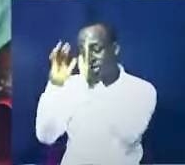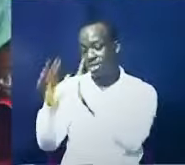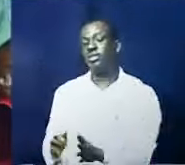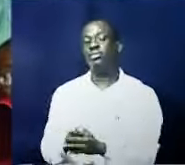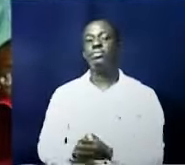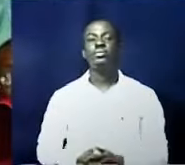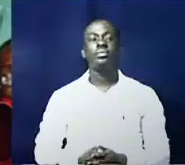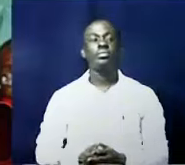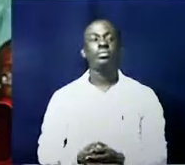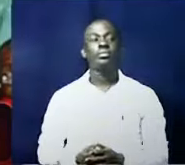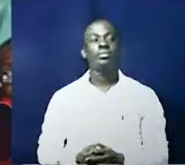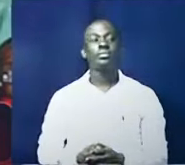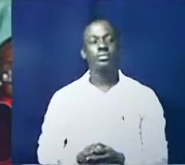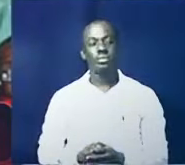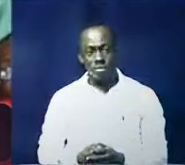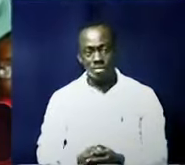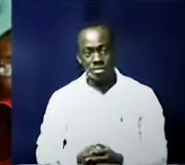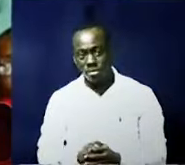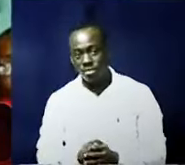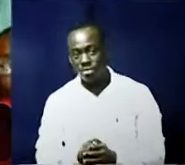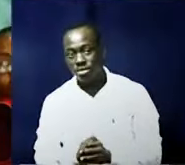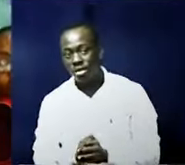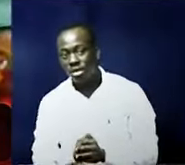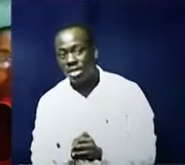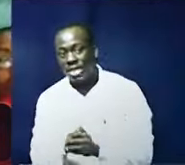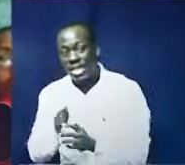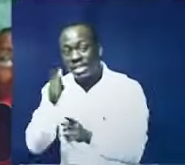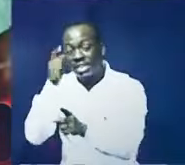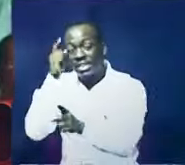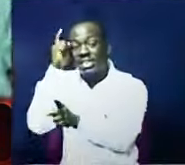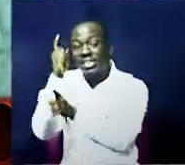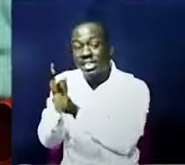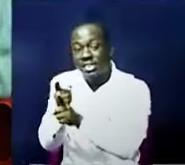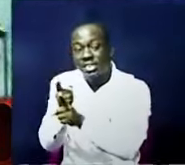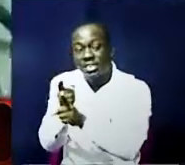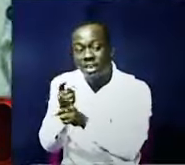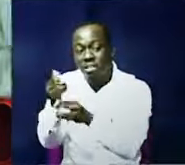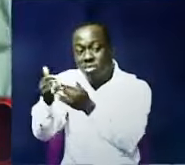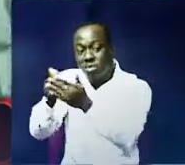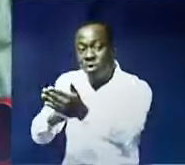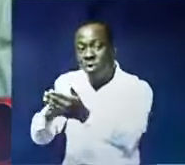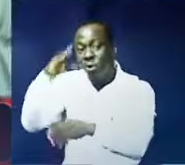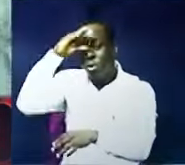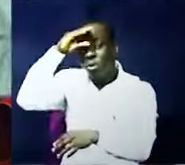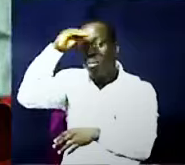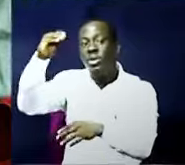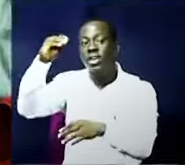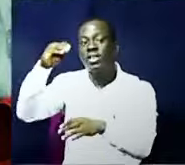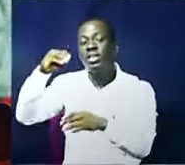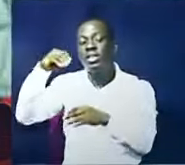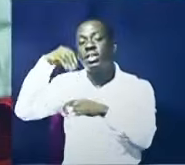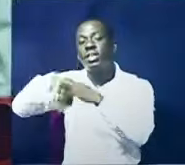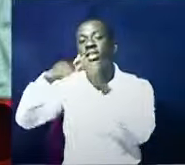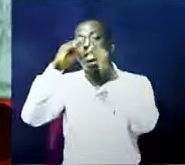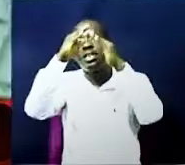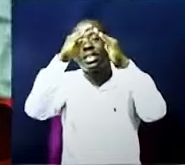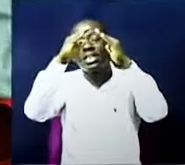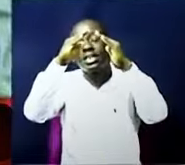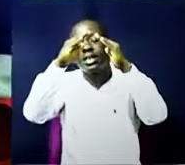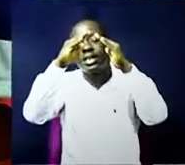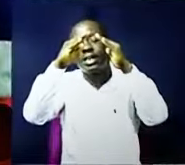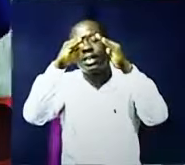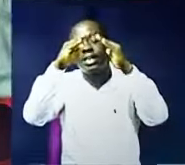just then, a man in the synagogue who was possessed by an impure spirit cried out.